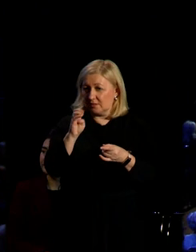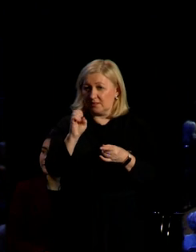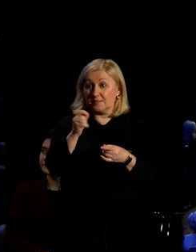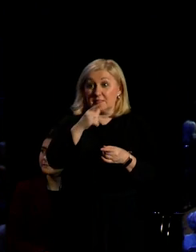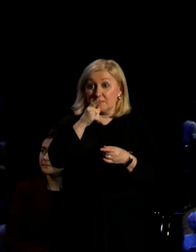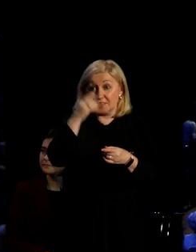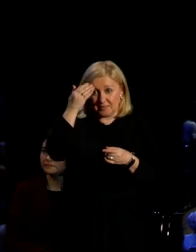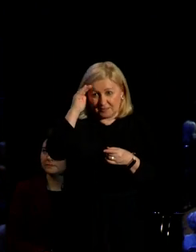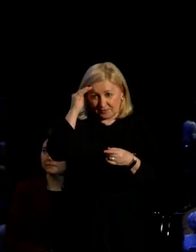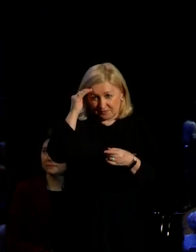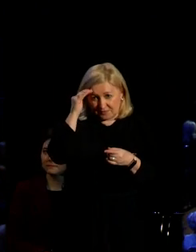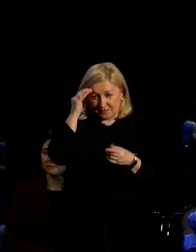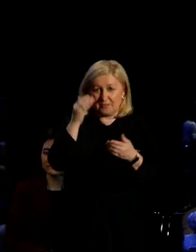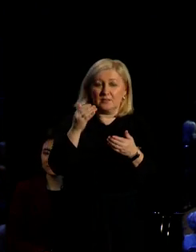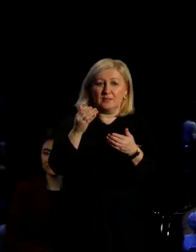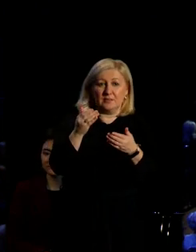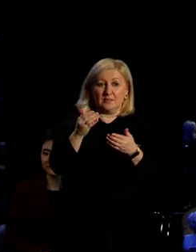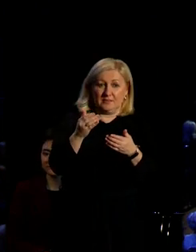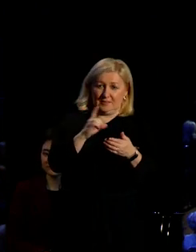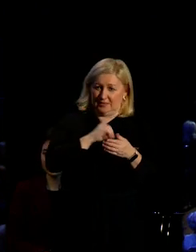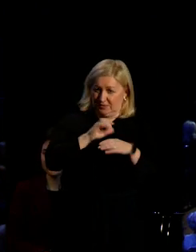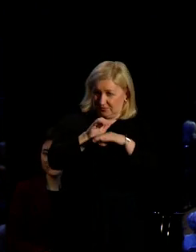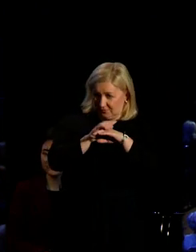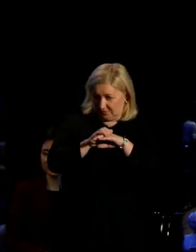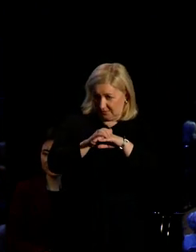Ordwere Aguini Cor.